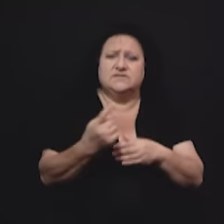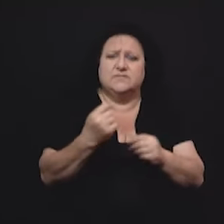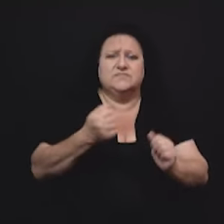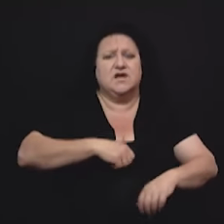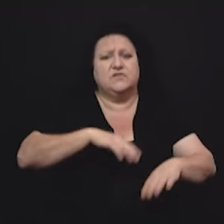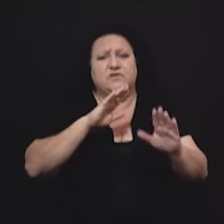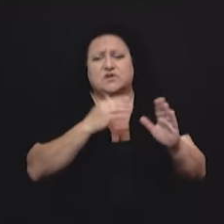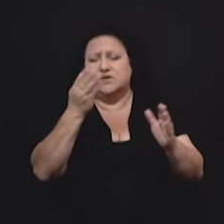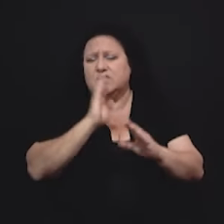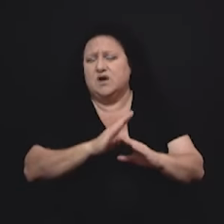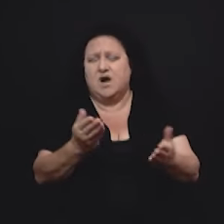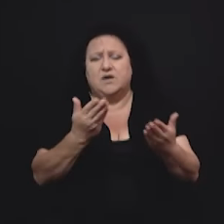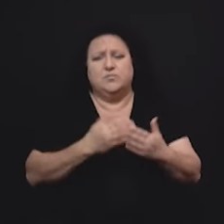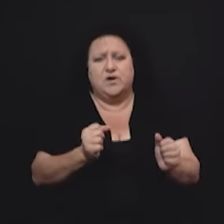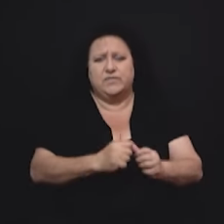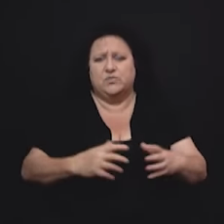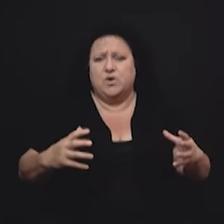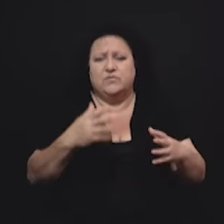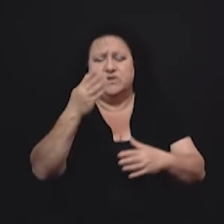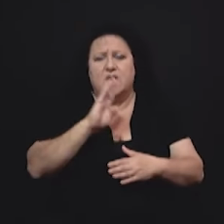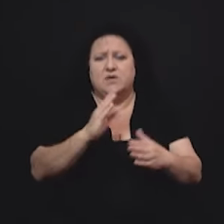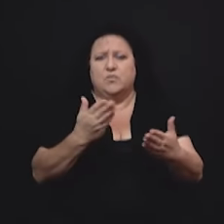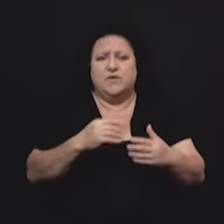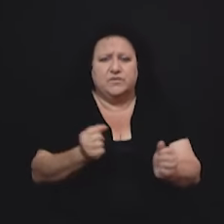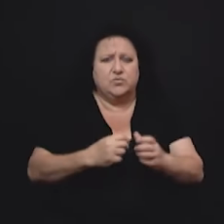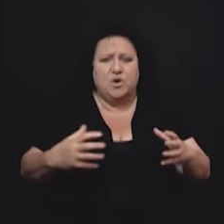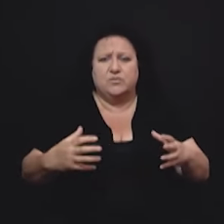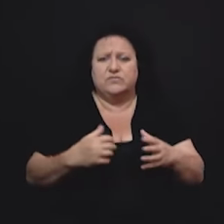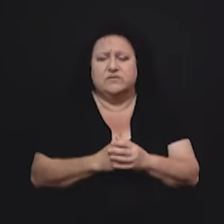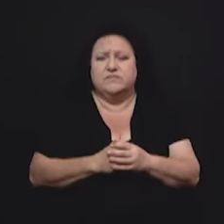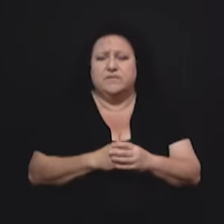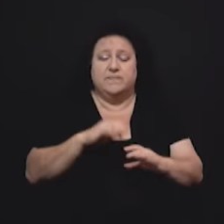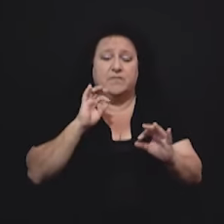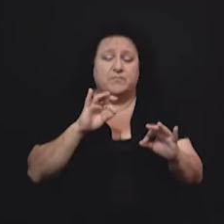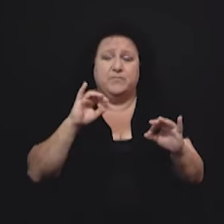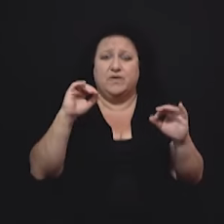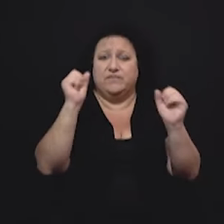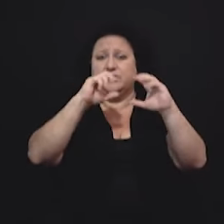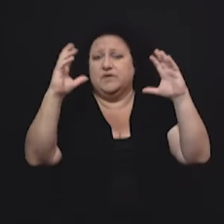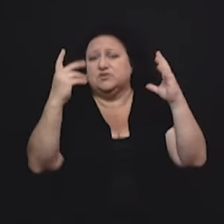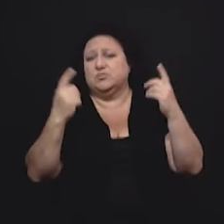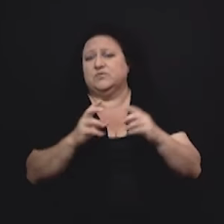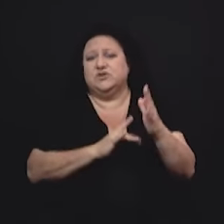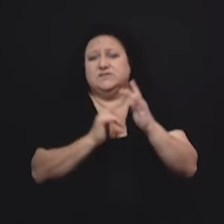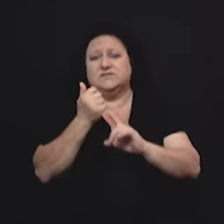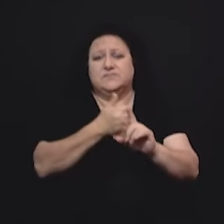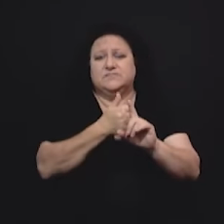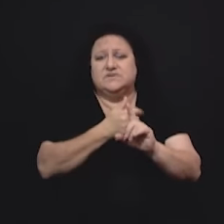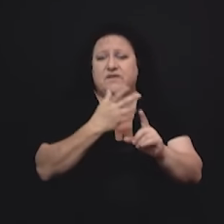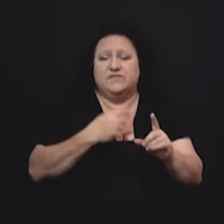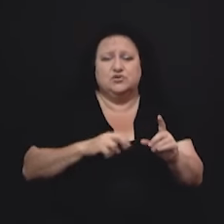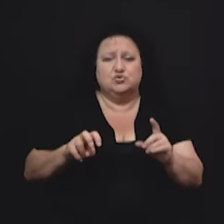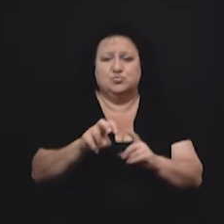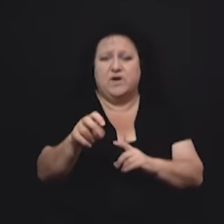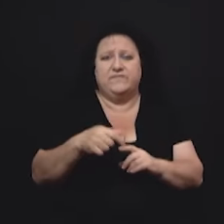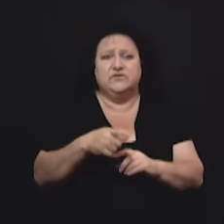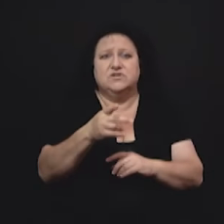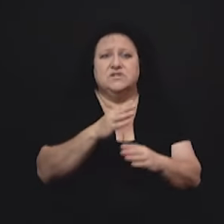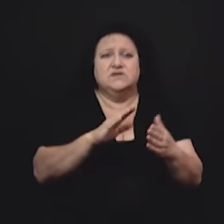growth. God brought the growth. The perfect picture of this is when Jesus himself, he's traveling along the city of